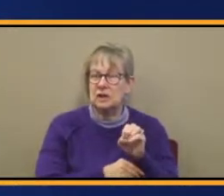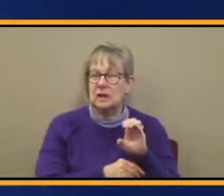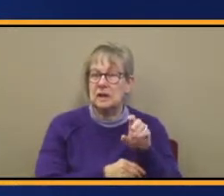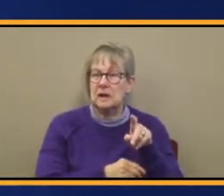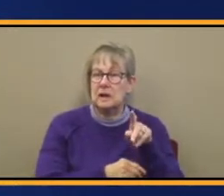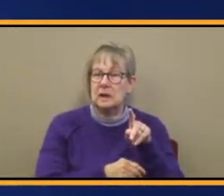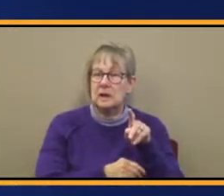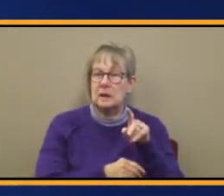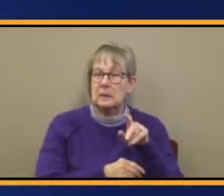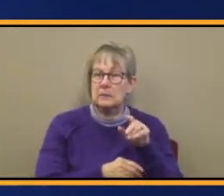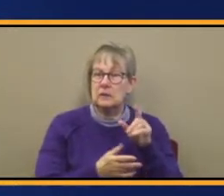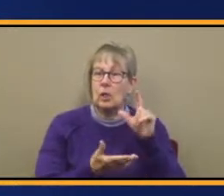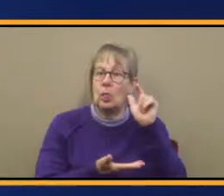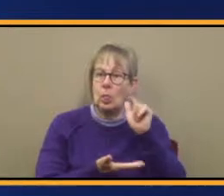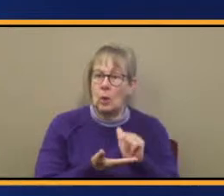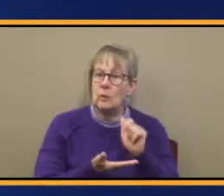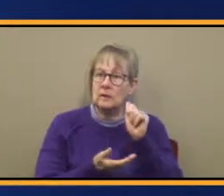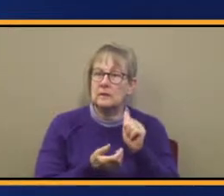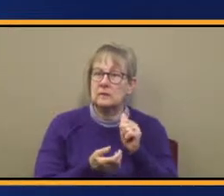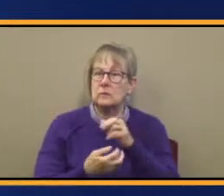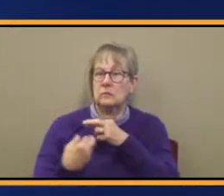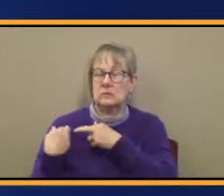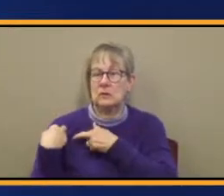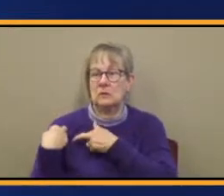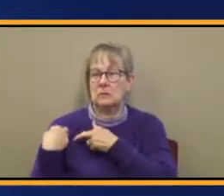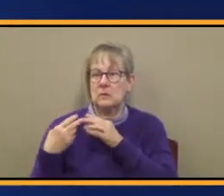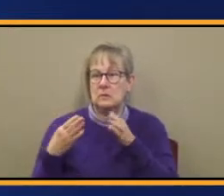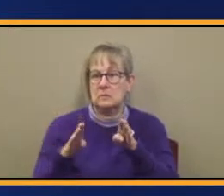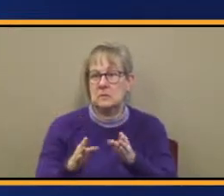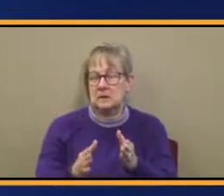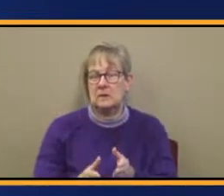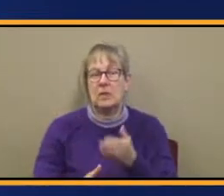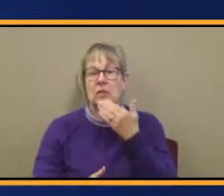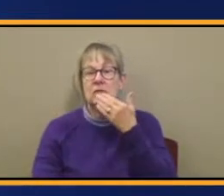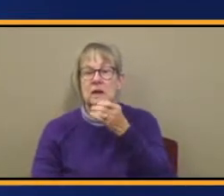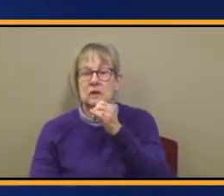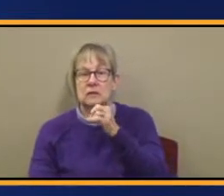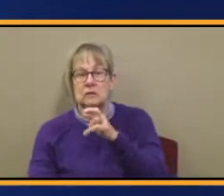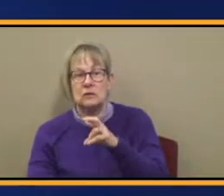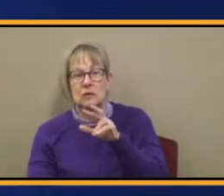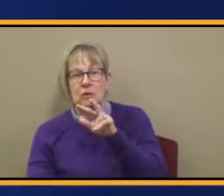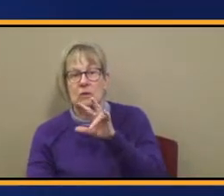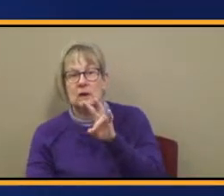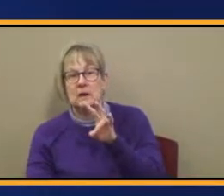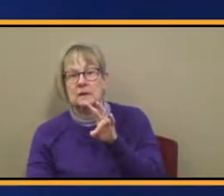lowest responsive responsible bidder. Thank you, sir. 38.